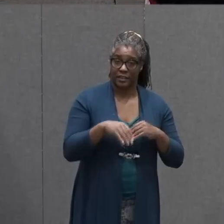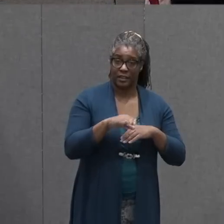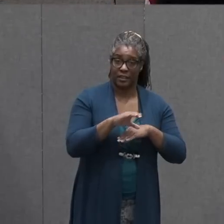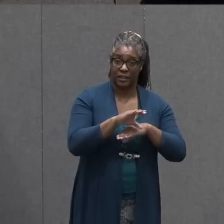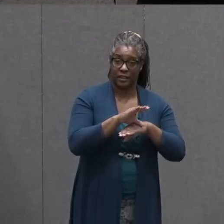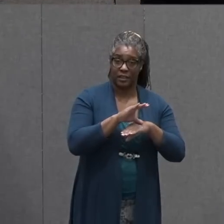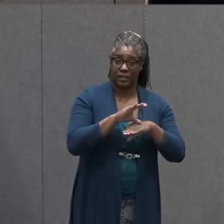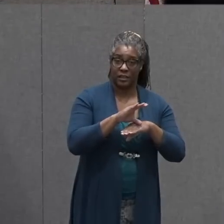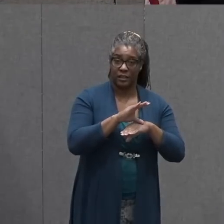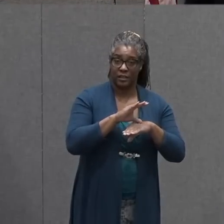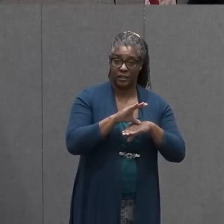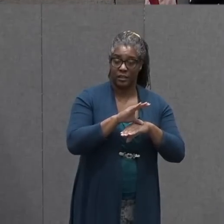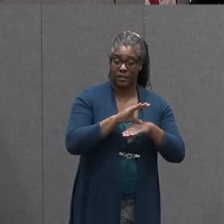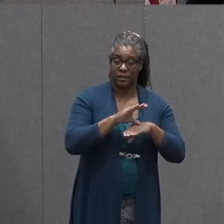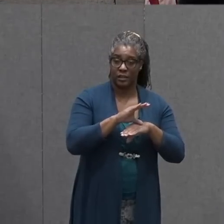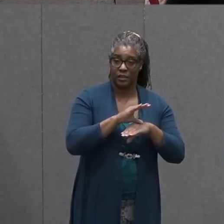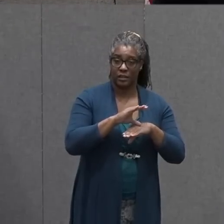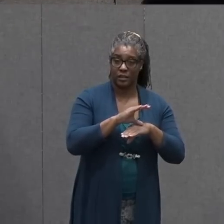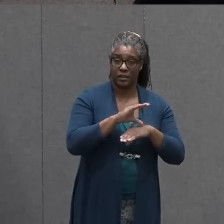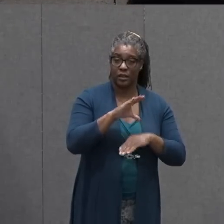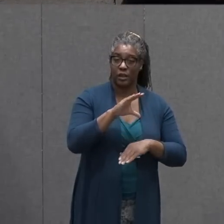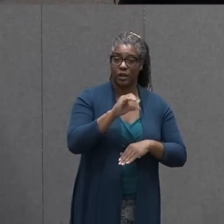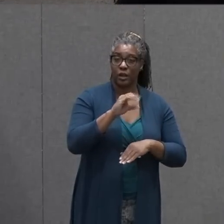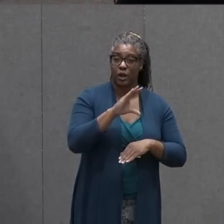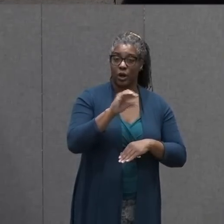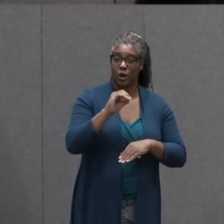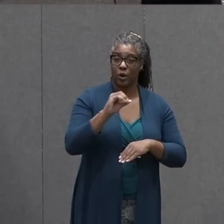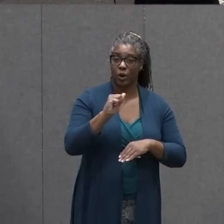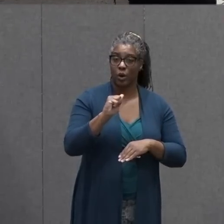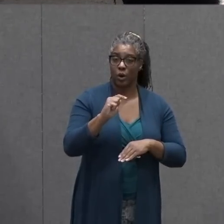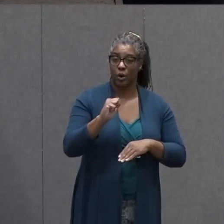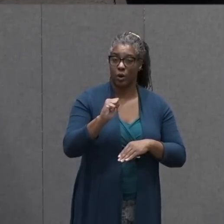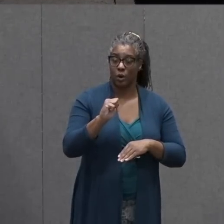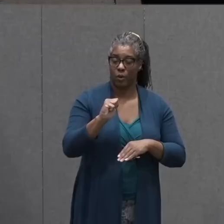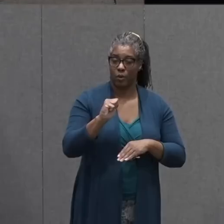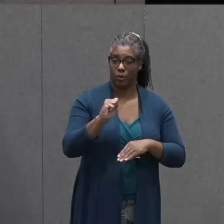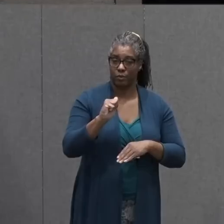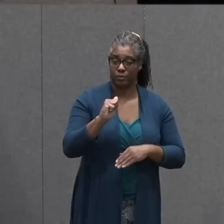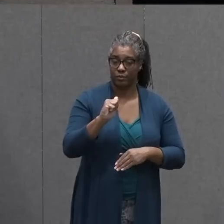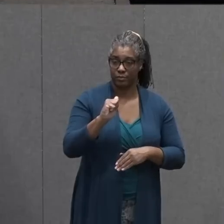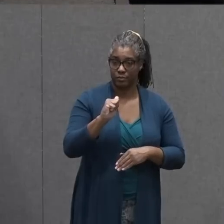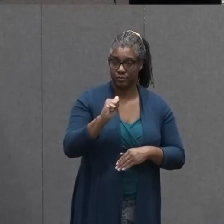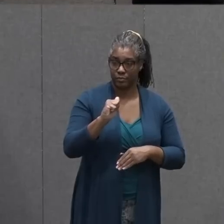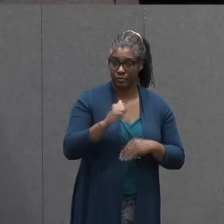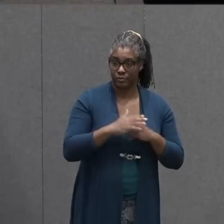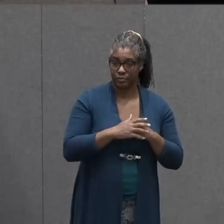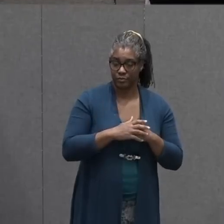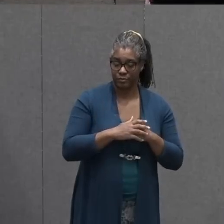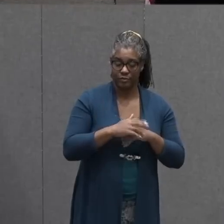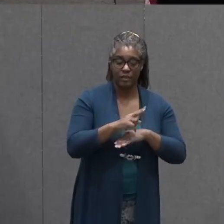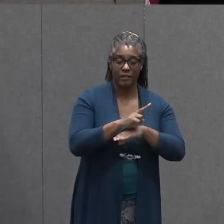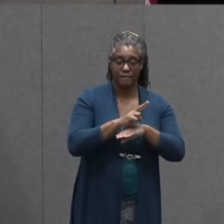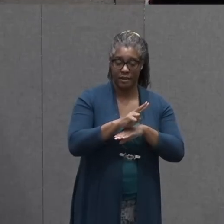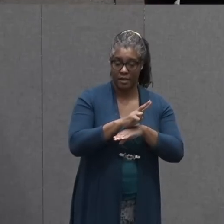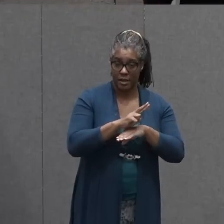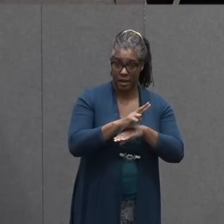which I think you have right there, here's the cocoa. vanilla, and milk.